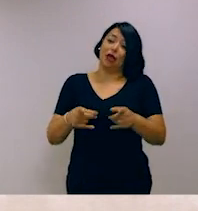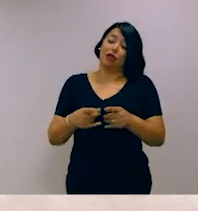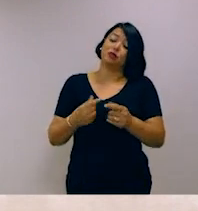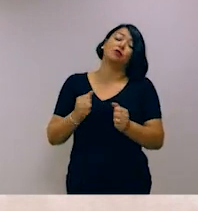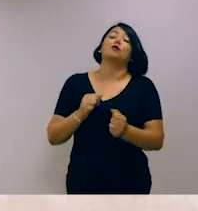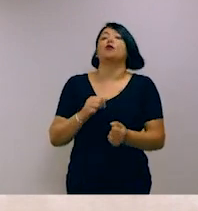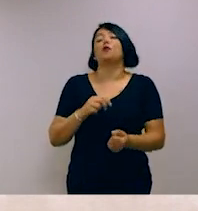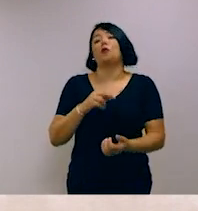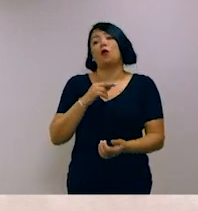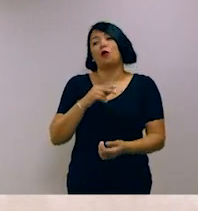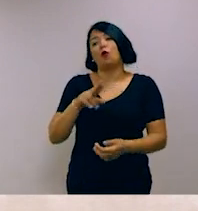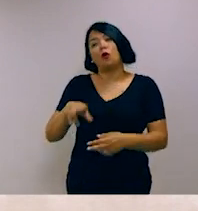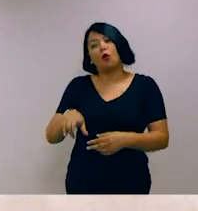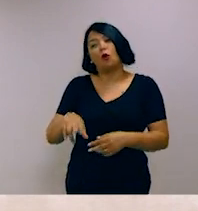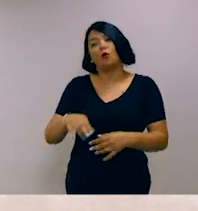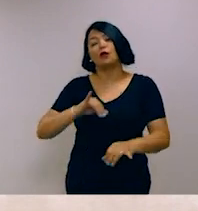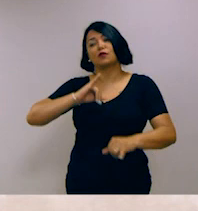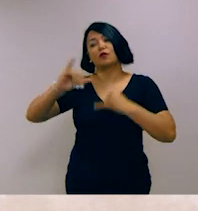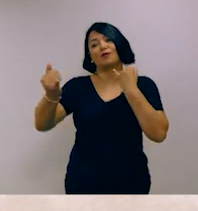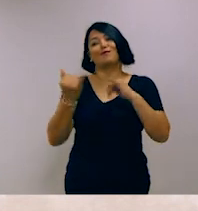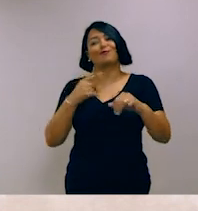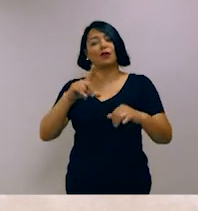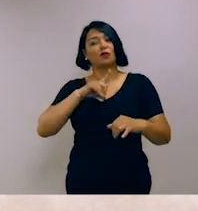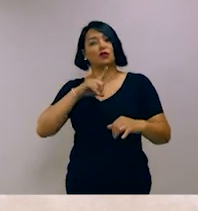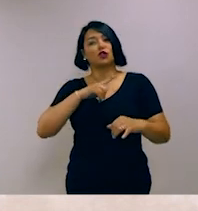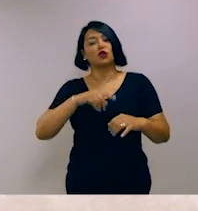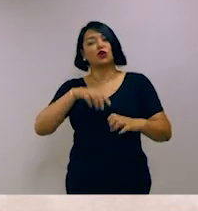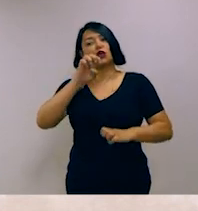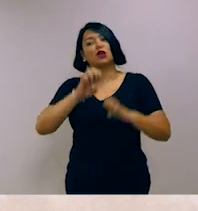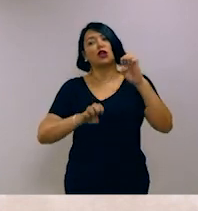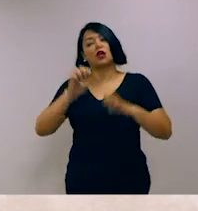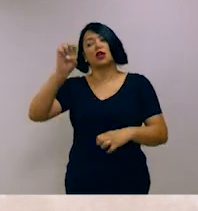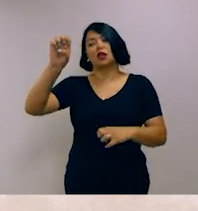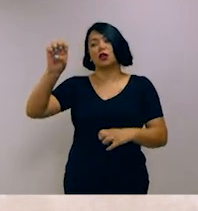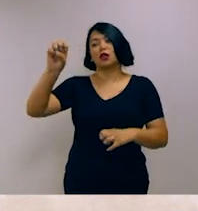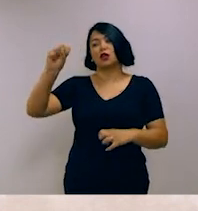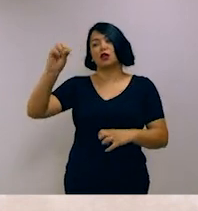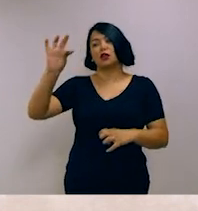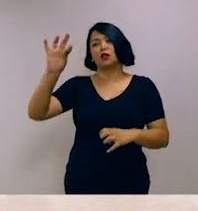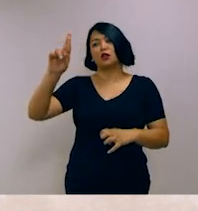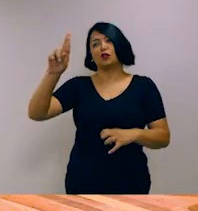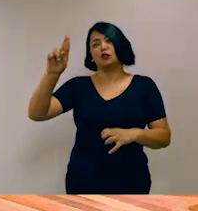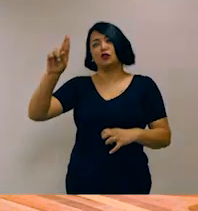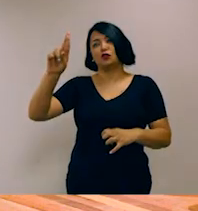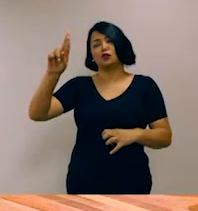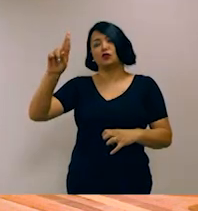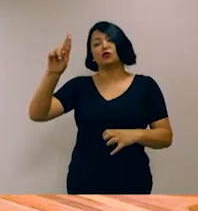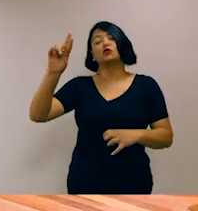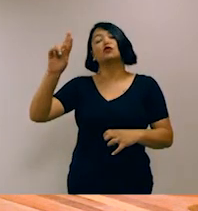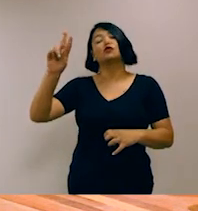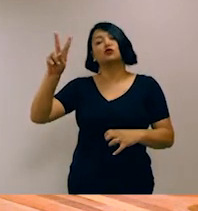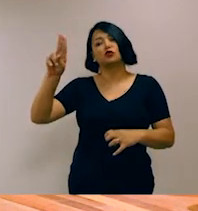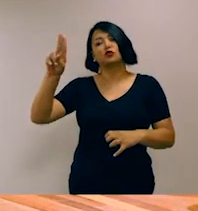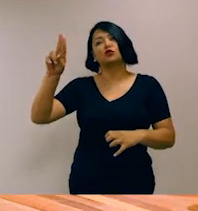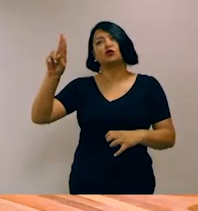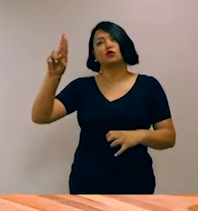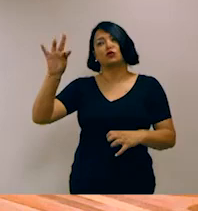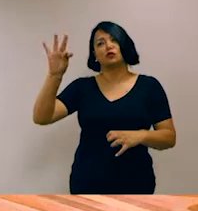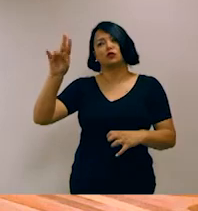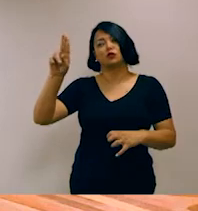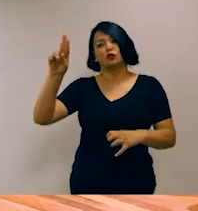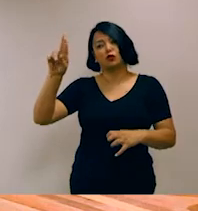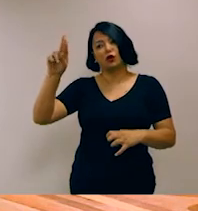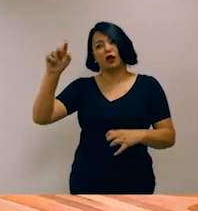data are not structured and they have their own characteristics, they are